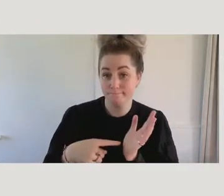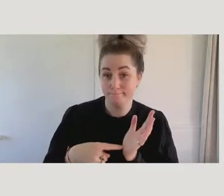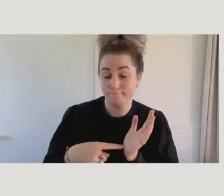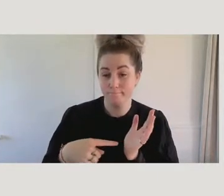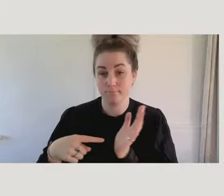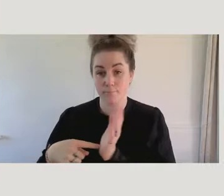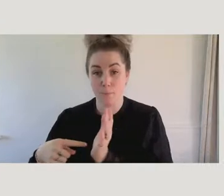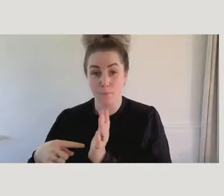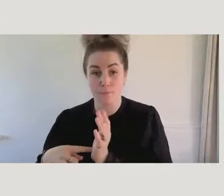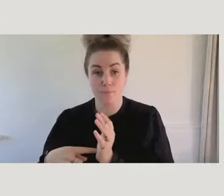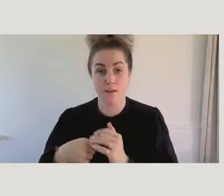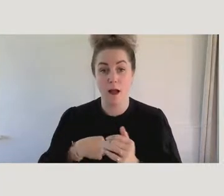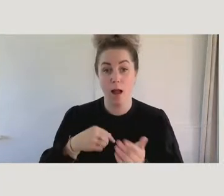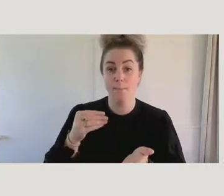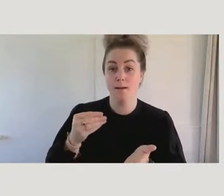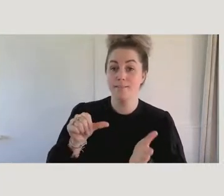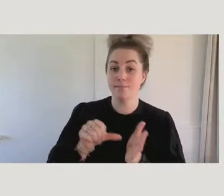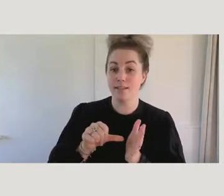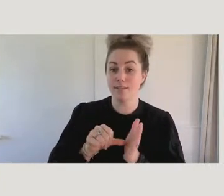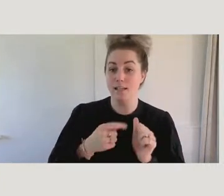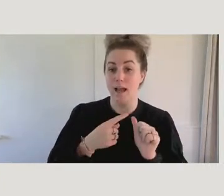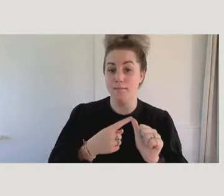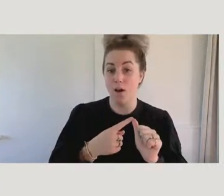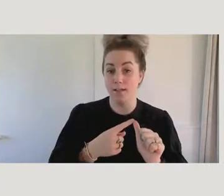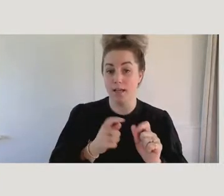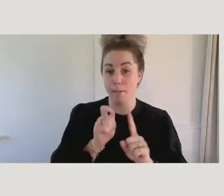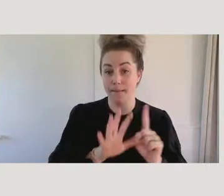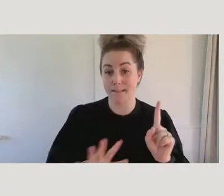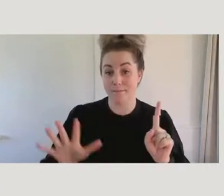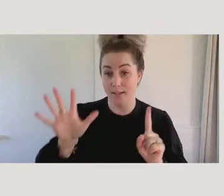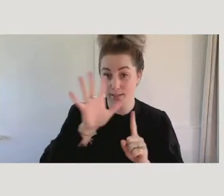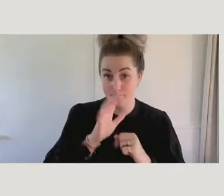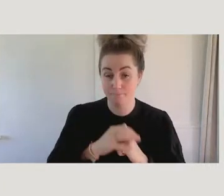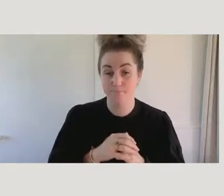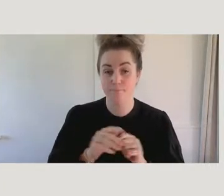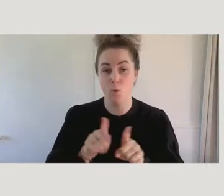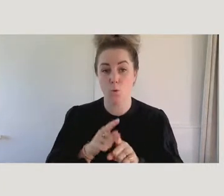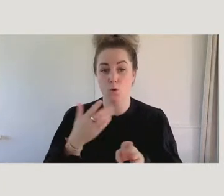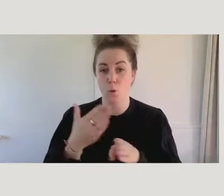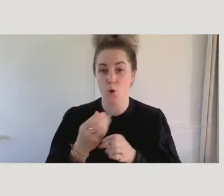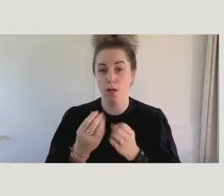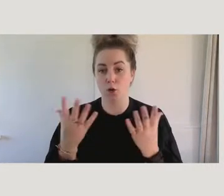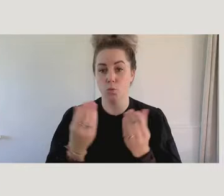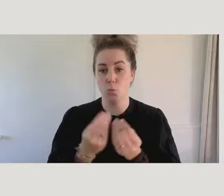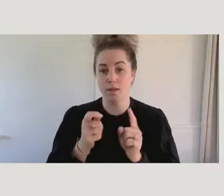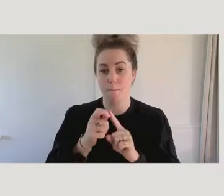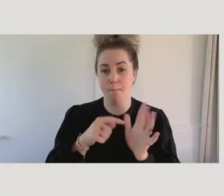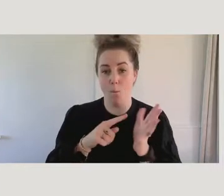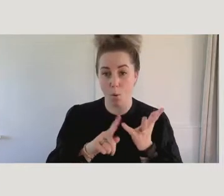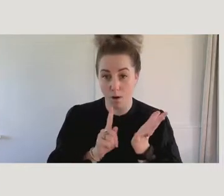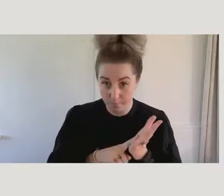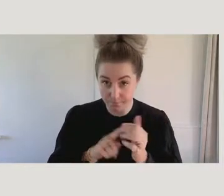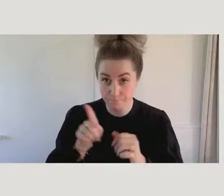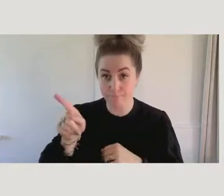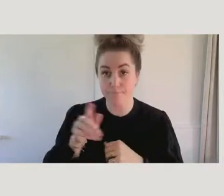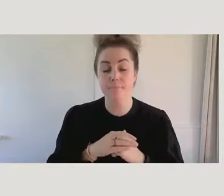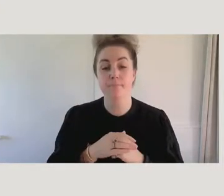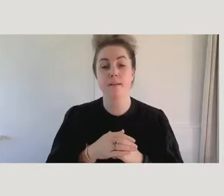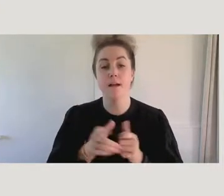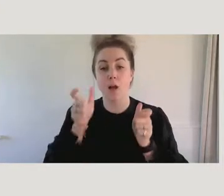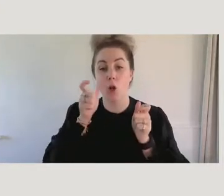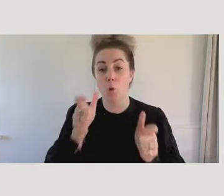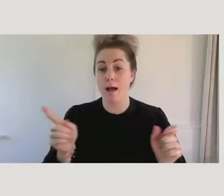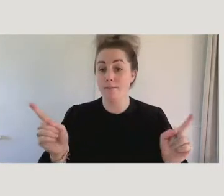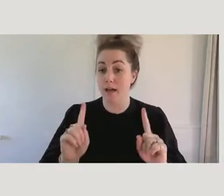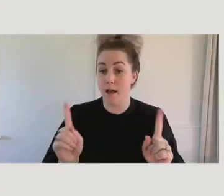the funding advisor Pacific I also work a lot with poor Lisi and I also look after